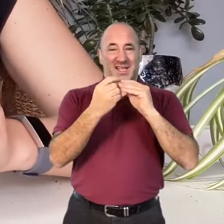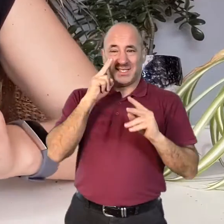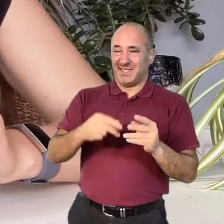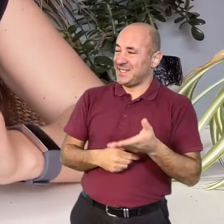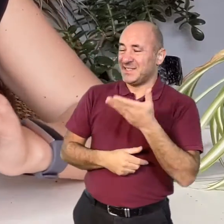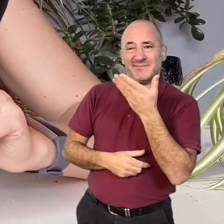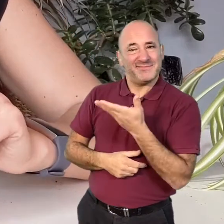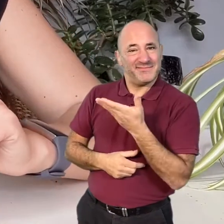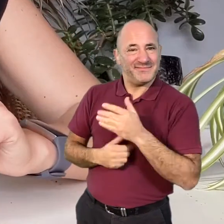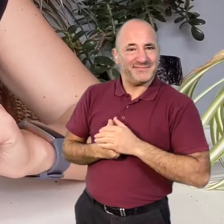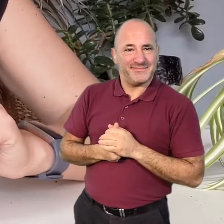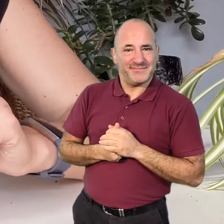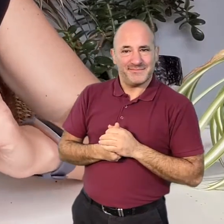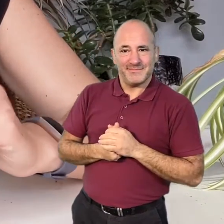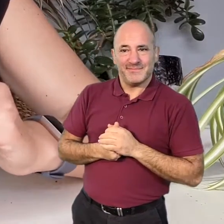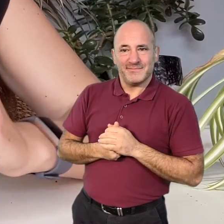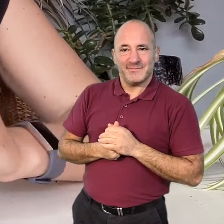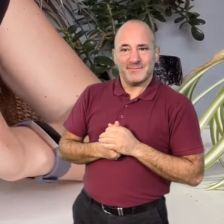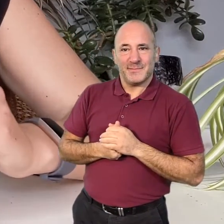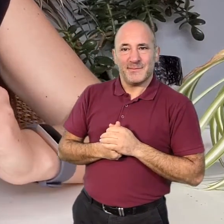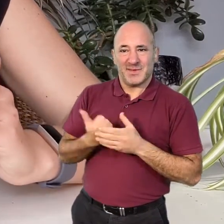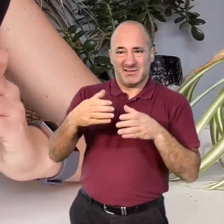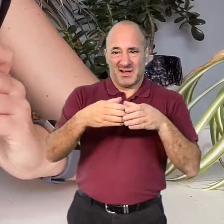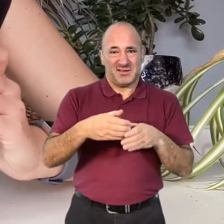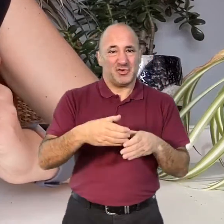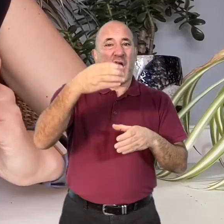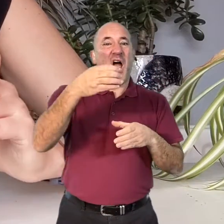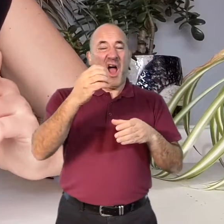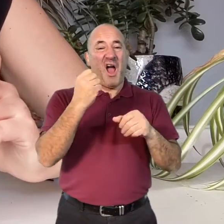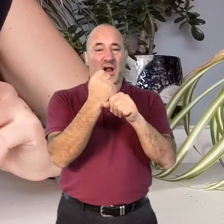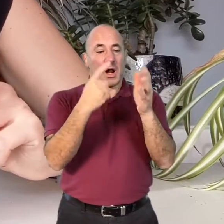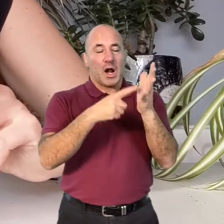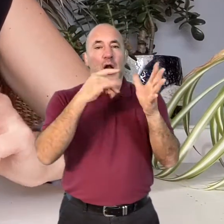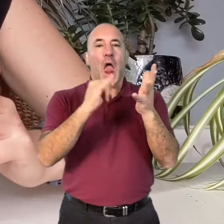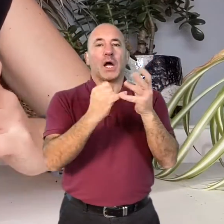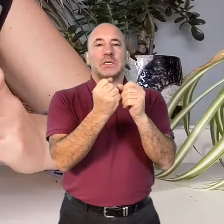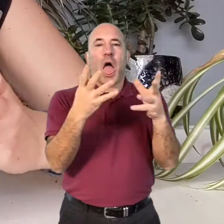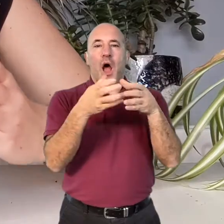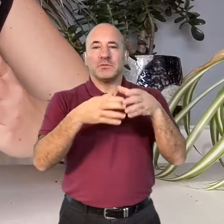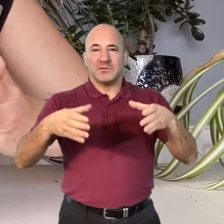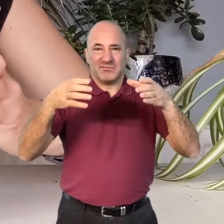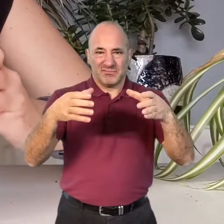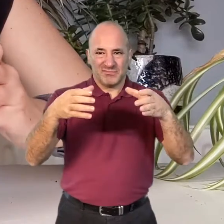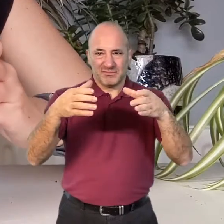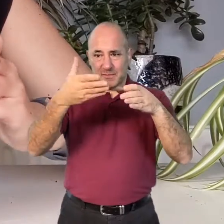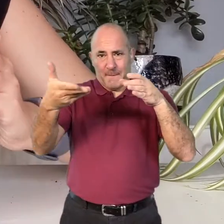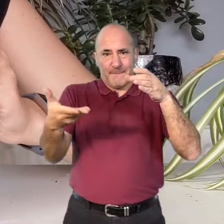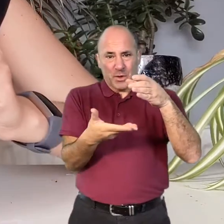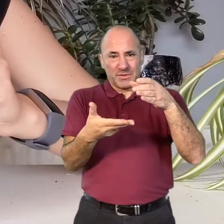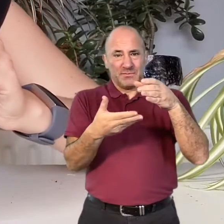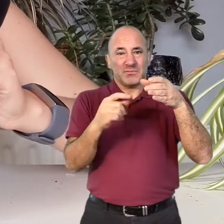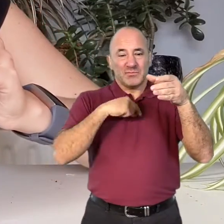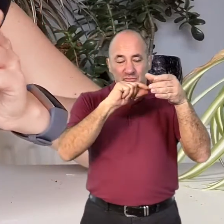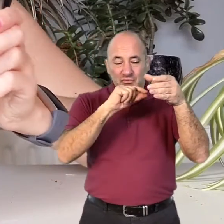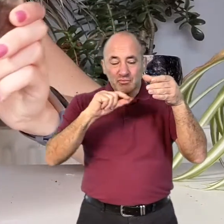simple terrarium that I made earlier. So it's in a large glass jar, and in the bottom